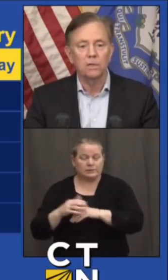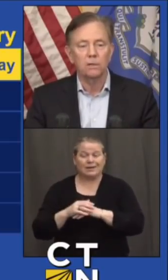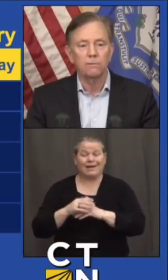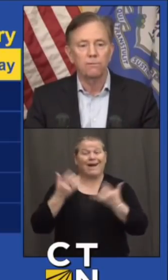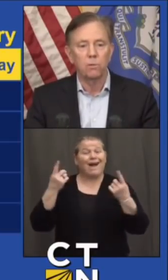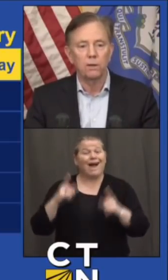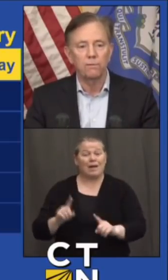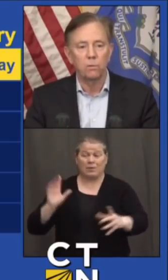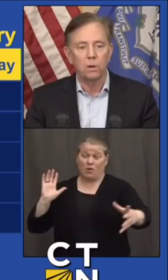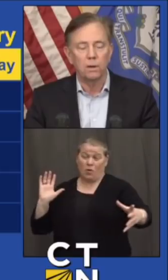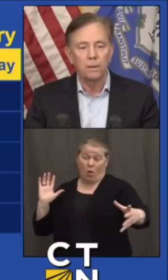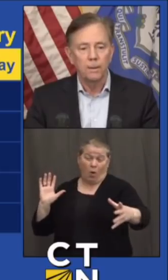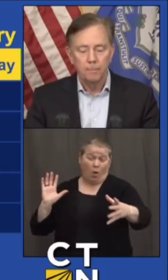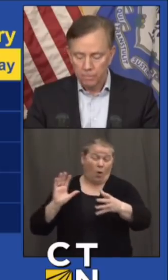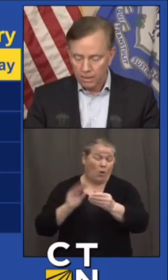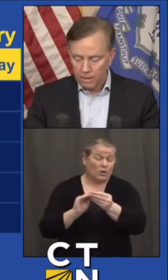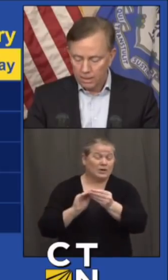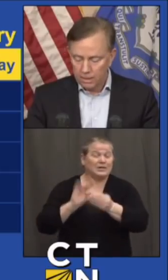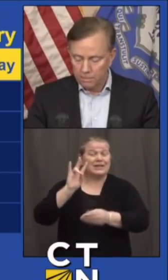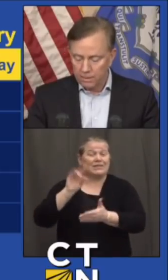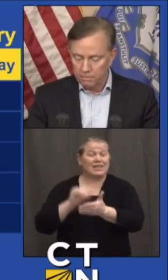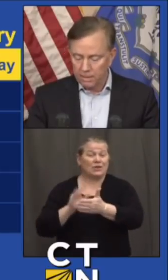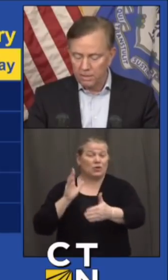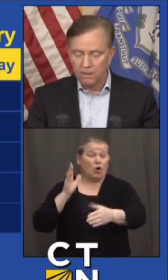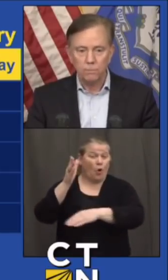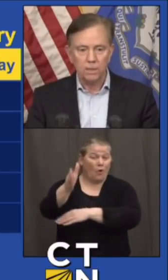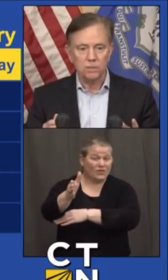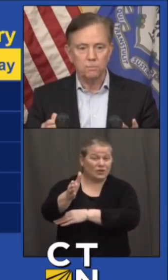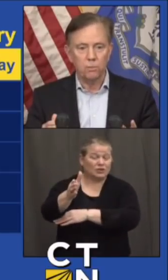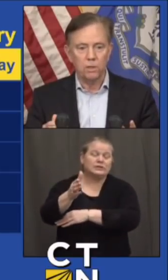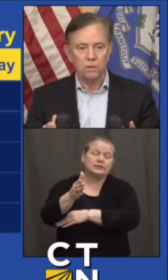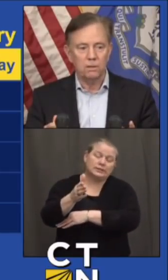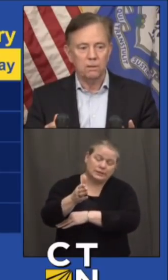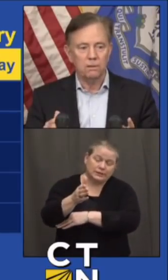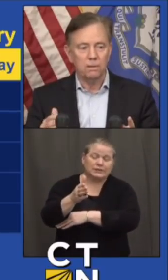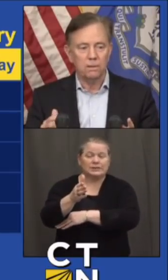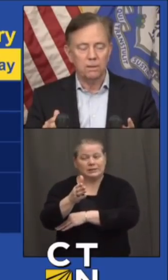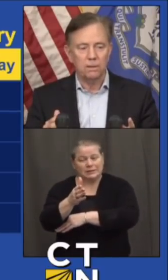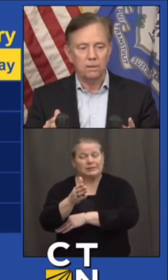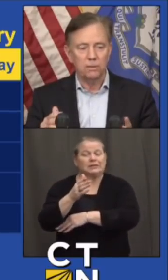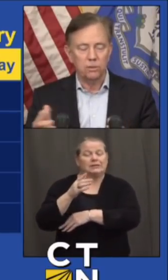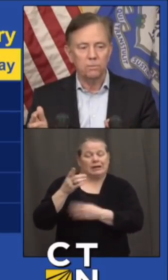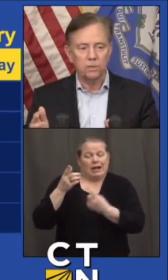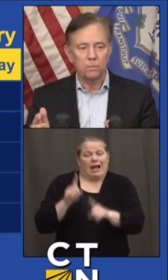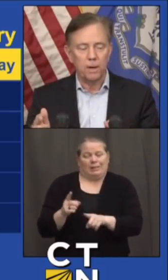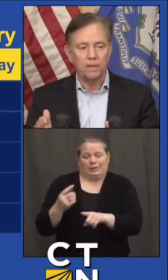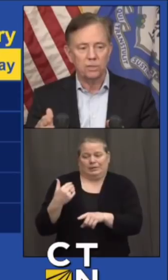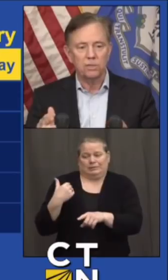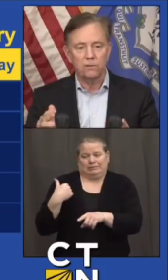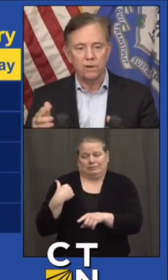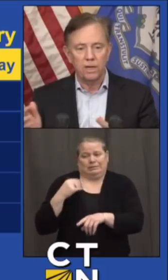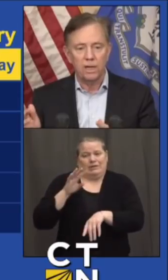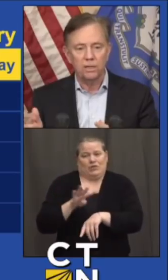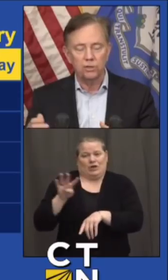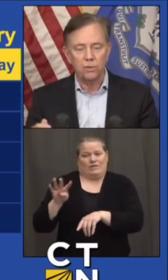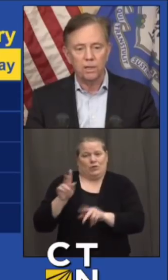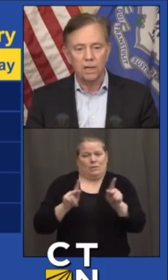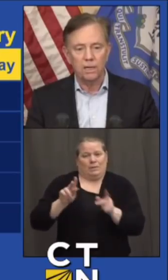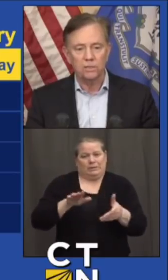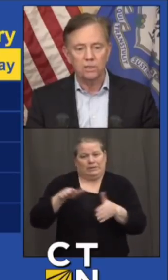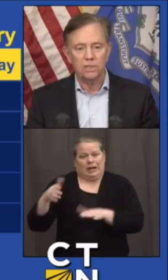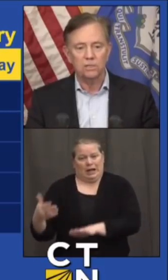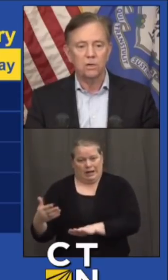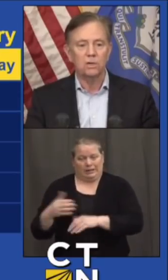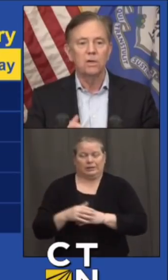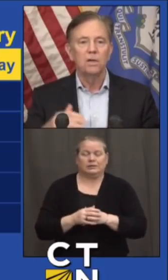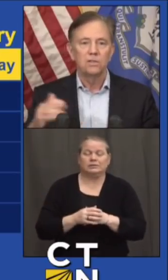now, another 44. But I think what it's important in terms of the positivity and the trend